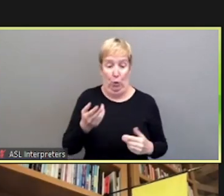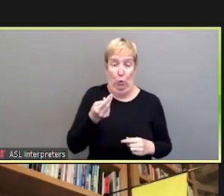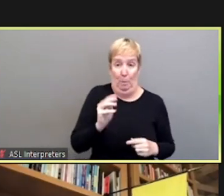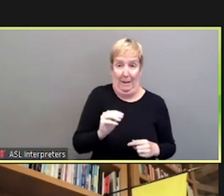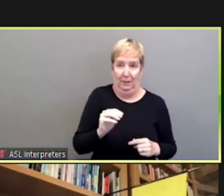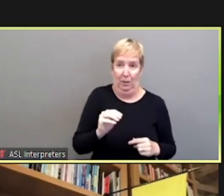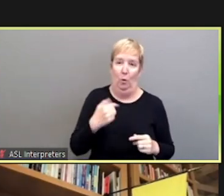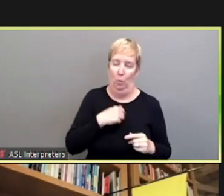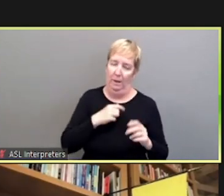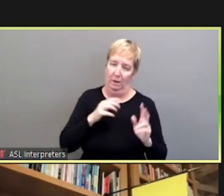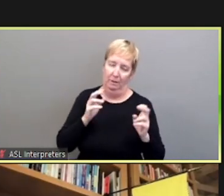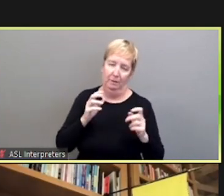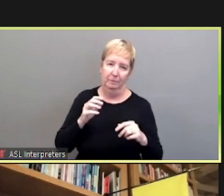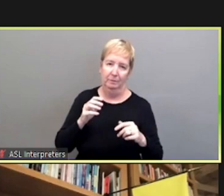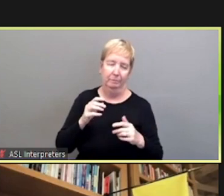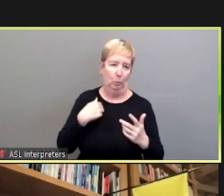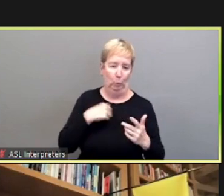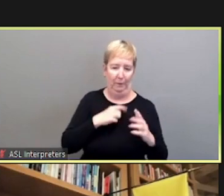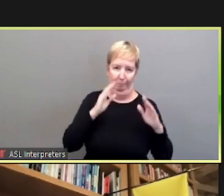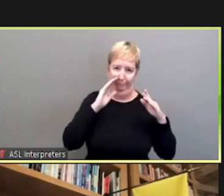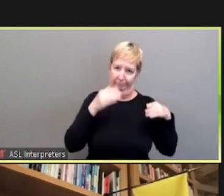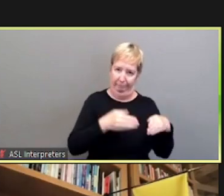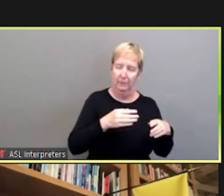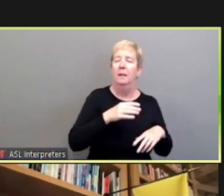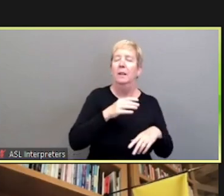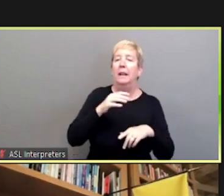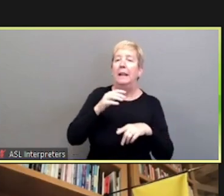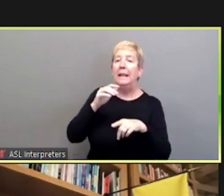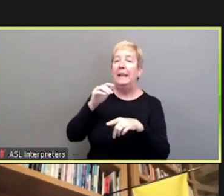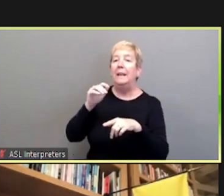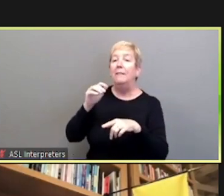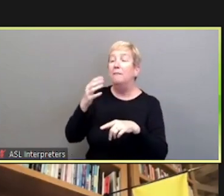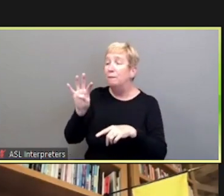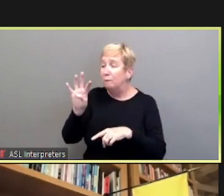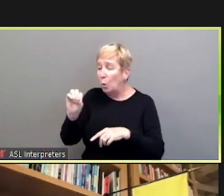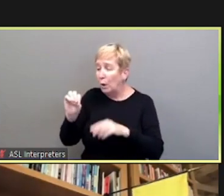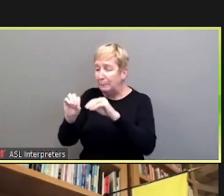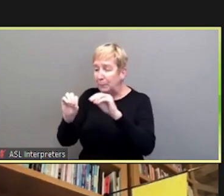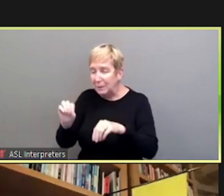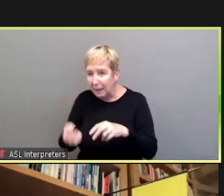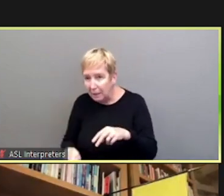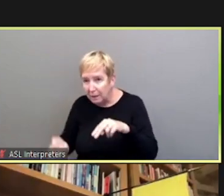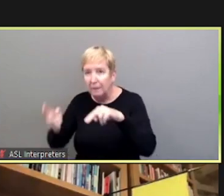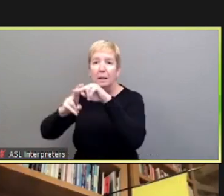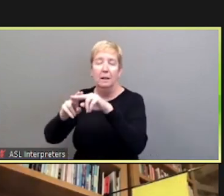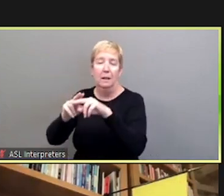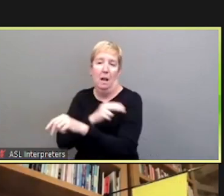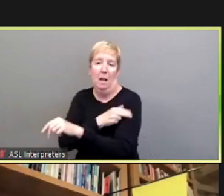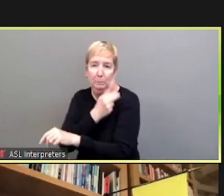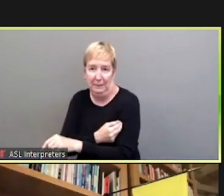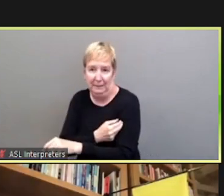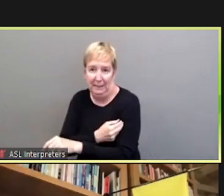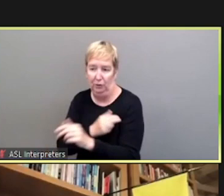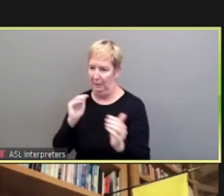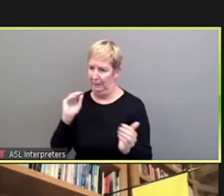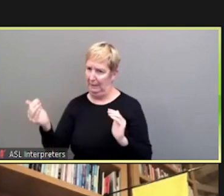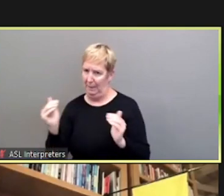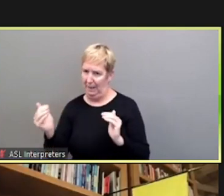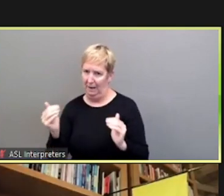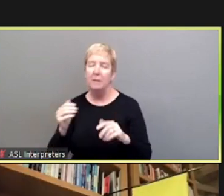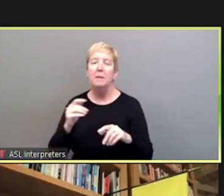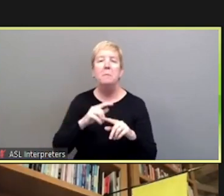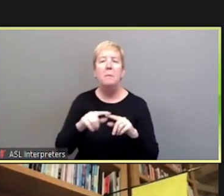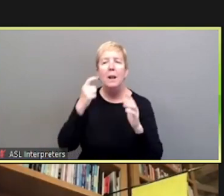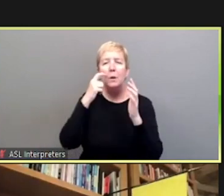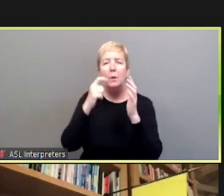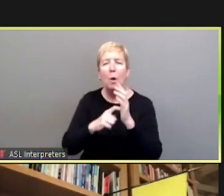point. And you can see second highest quartile, 40% more hospitalizations. But then you go to the second